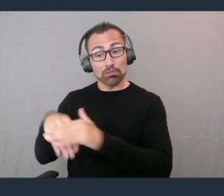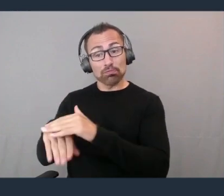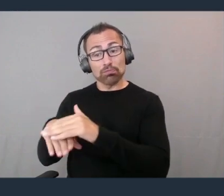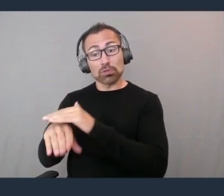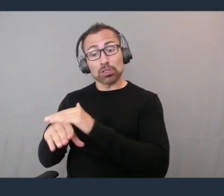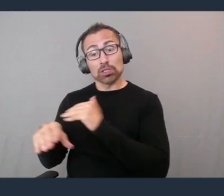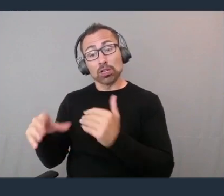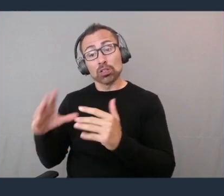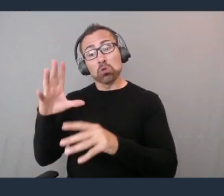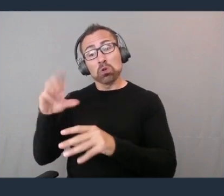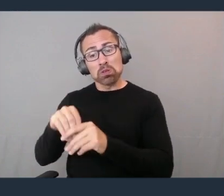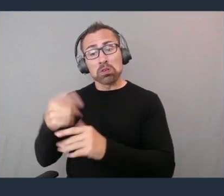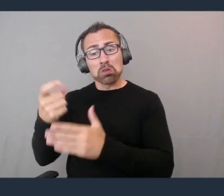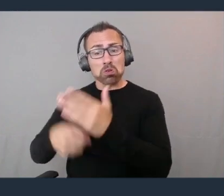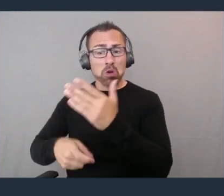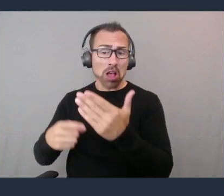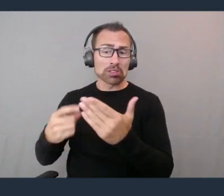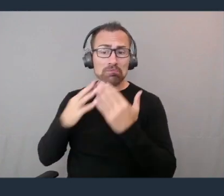cost friendly manner.